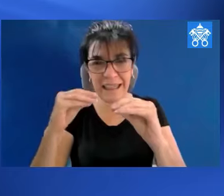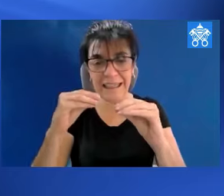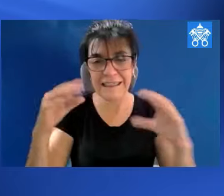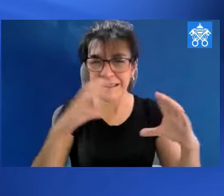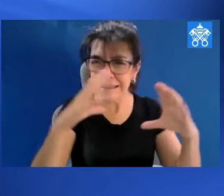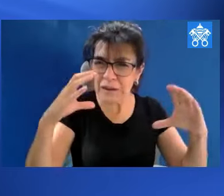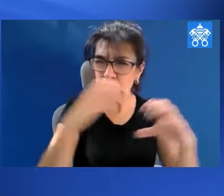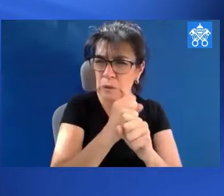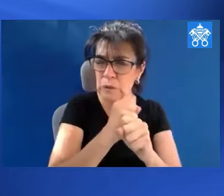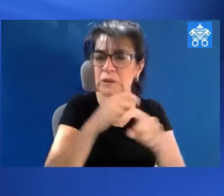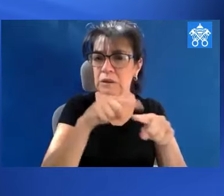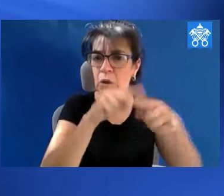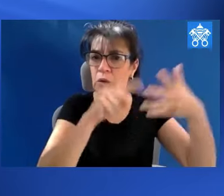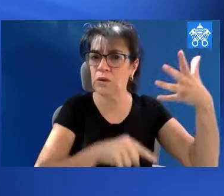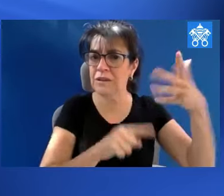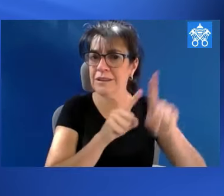languages,